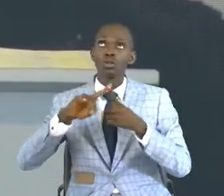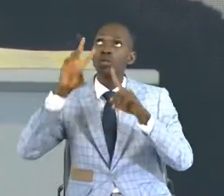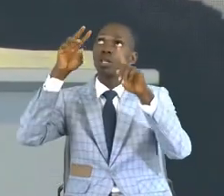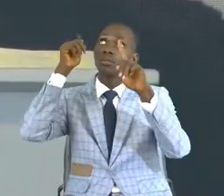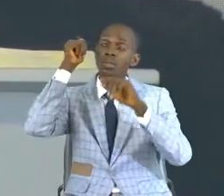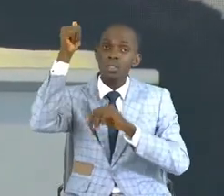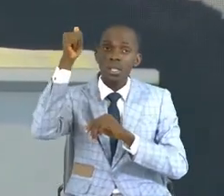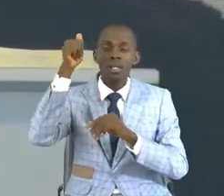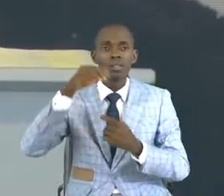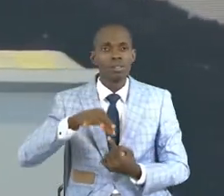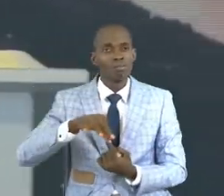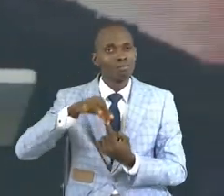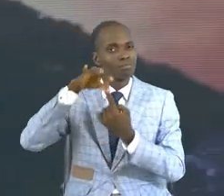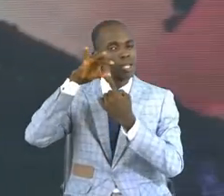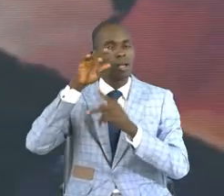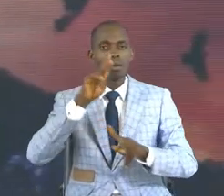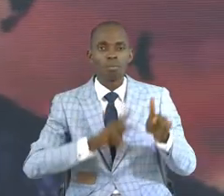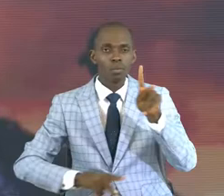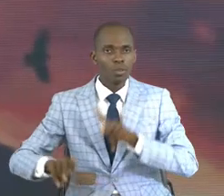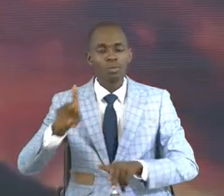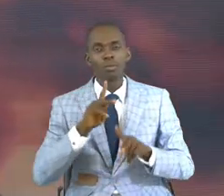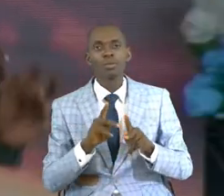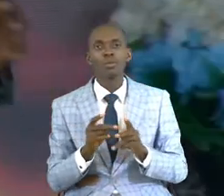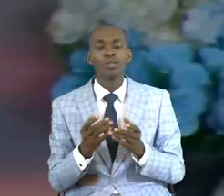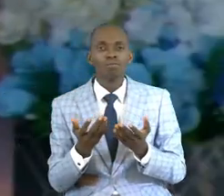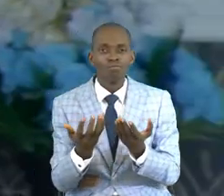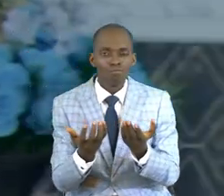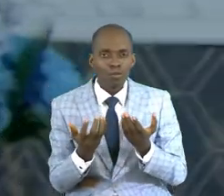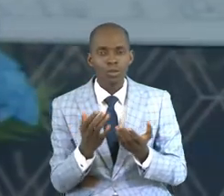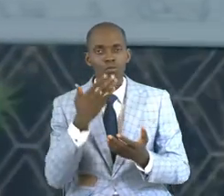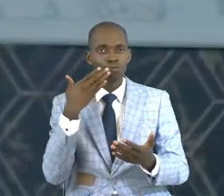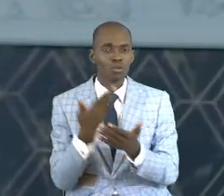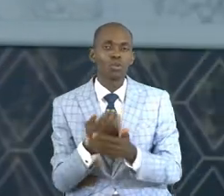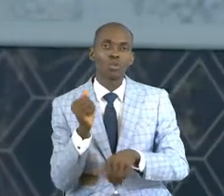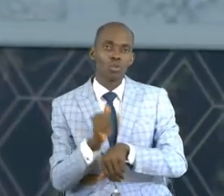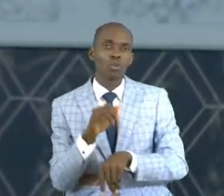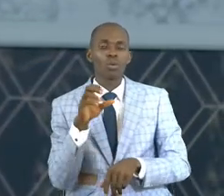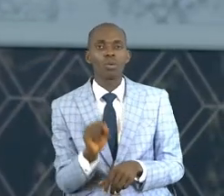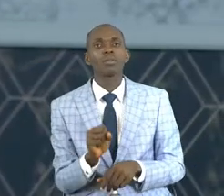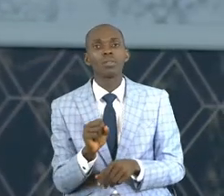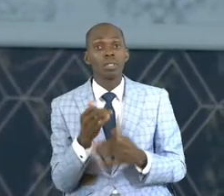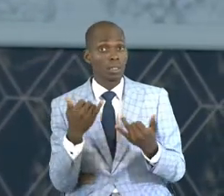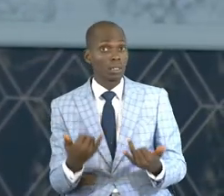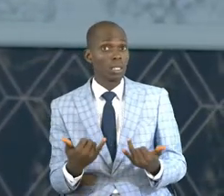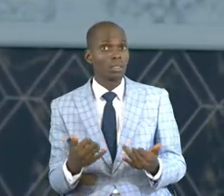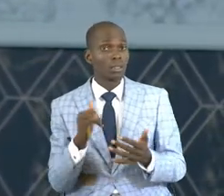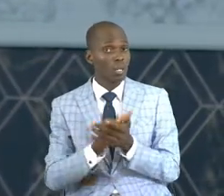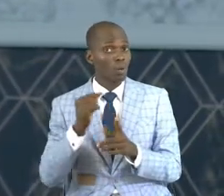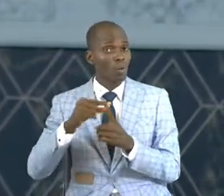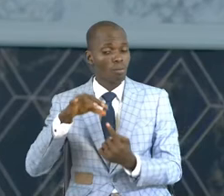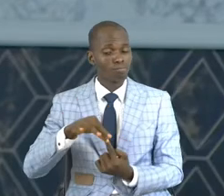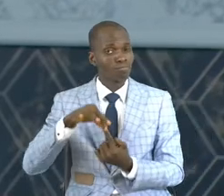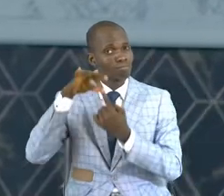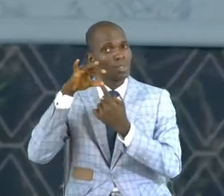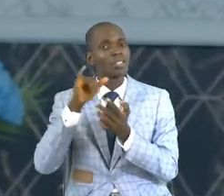peculiar people, zealous of good works. Now, that's what peculiar, that's what the people